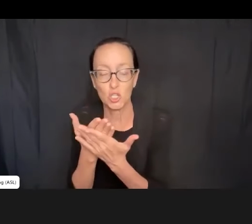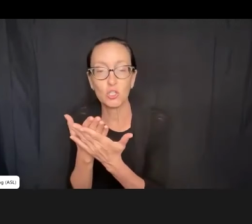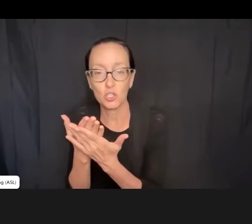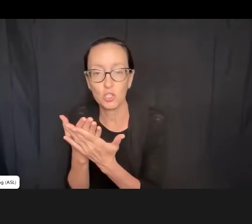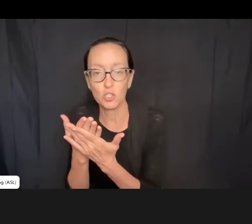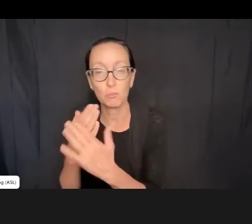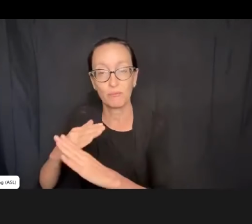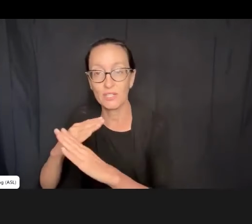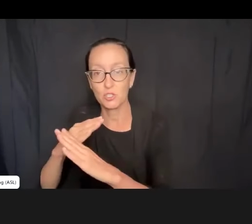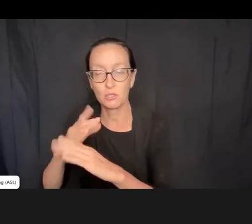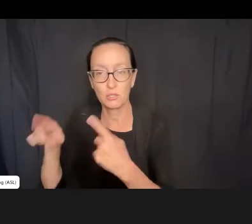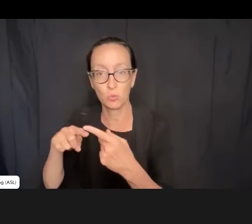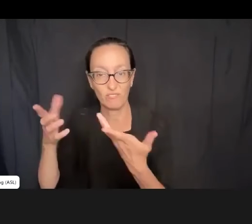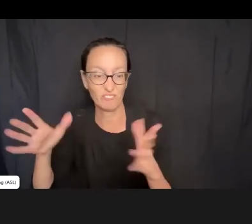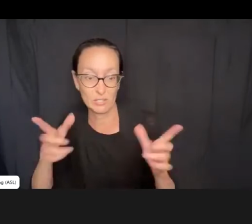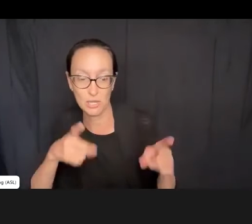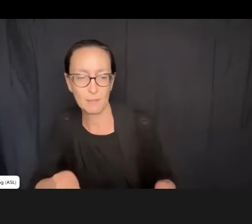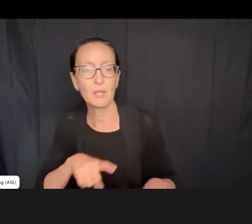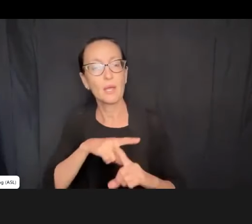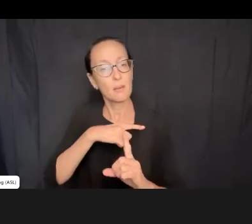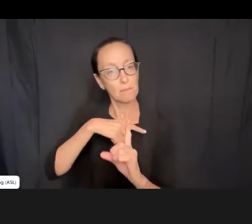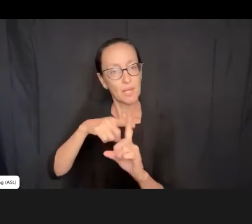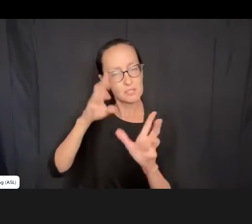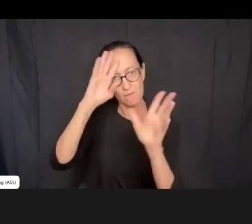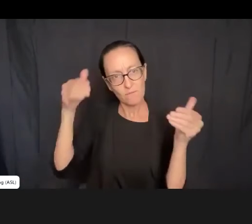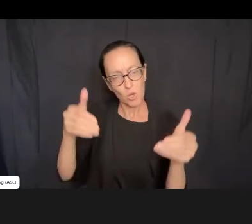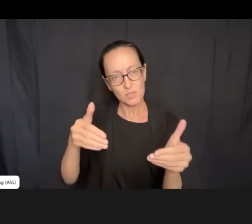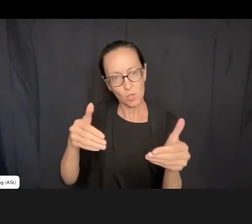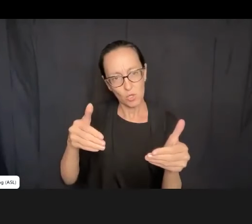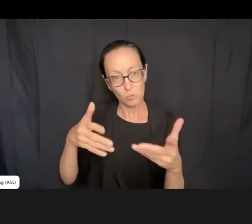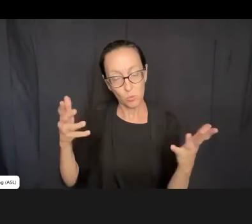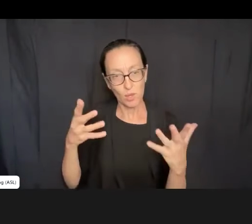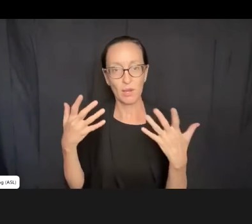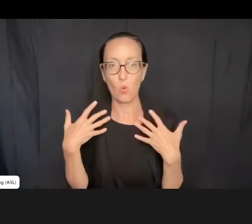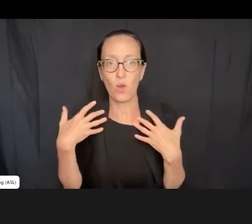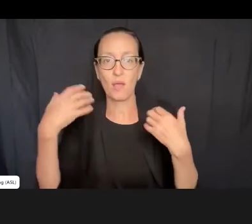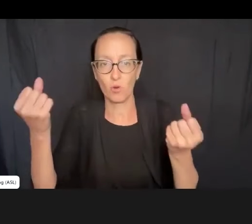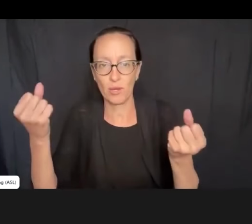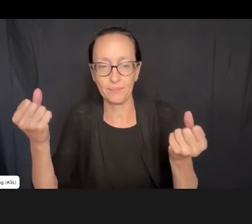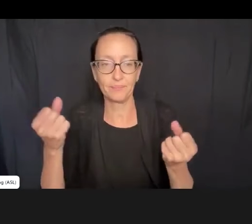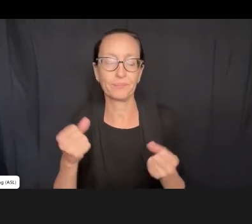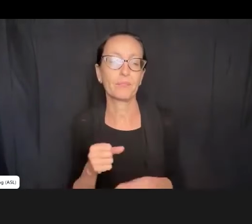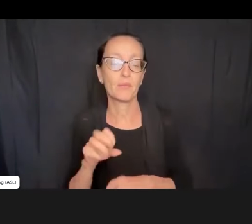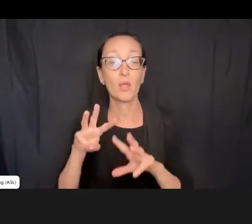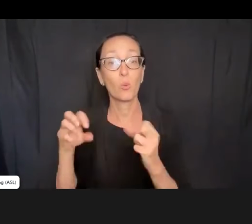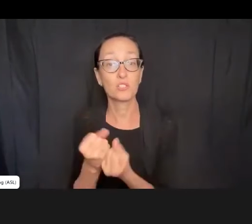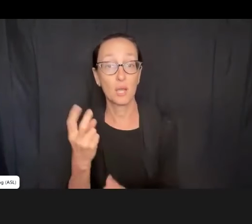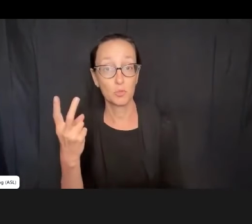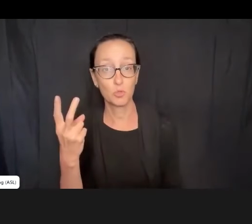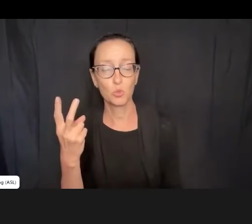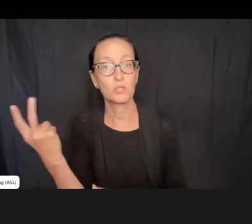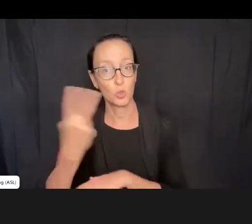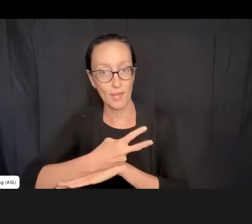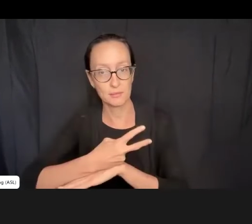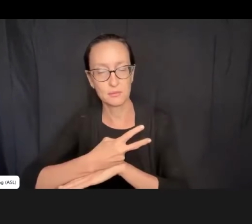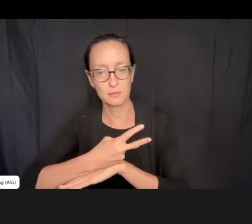but also focusing and facilitating on recovery. The second workshop we call Workshop 2 is a 2-day workshop